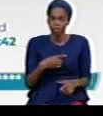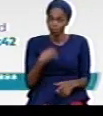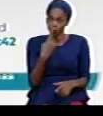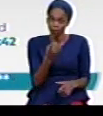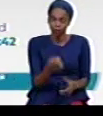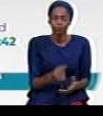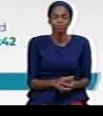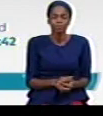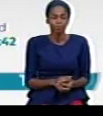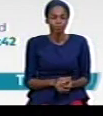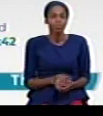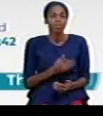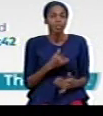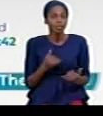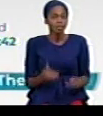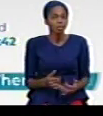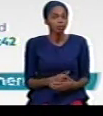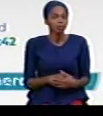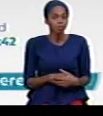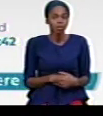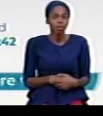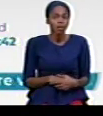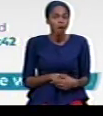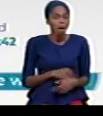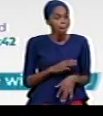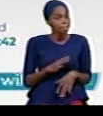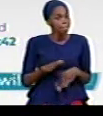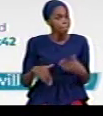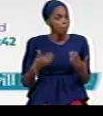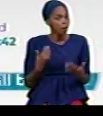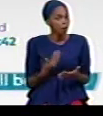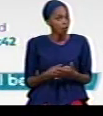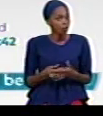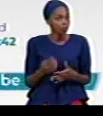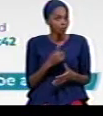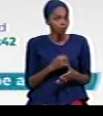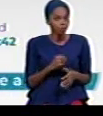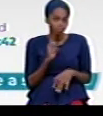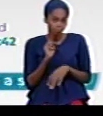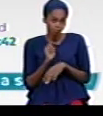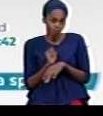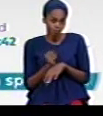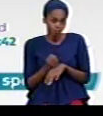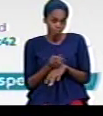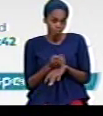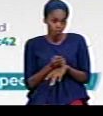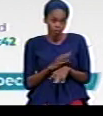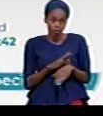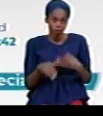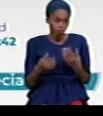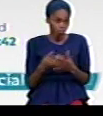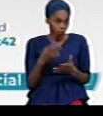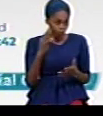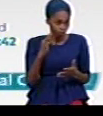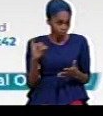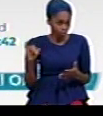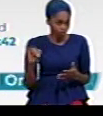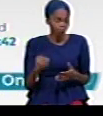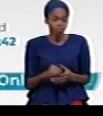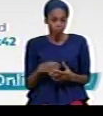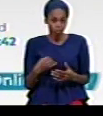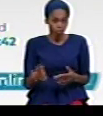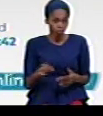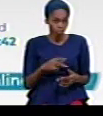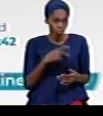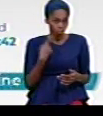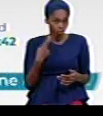and ministers' conference messages preached by the convener of GCK, Pastor